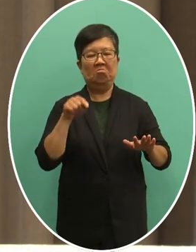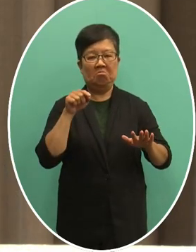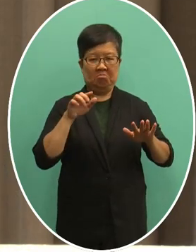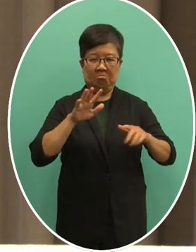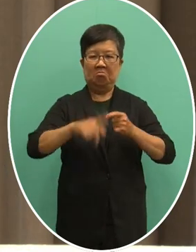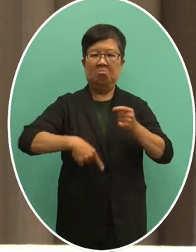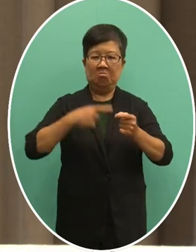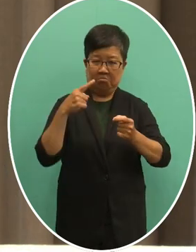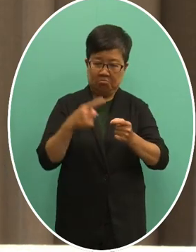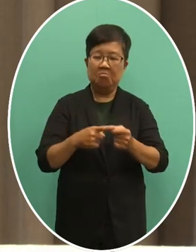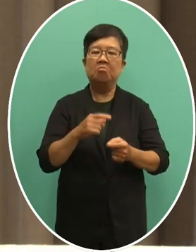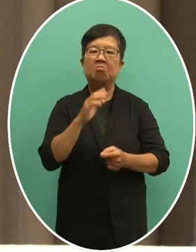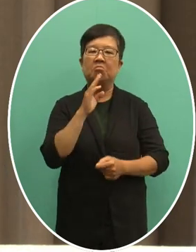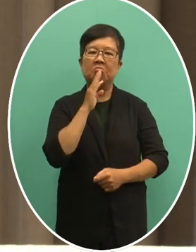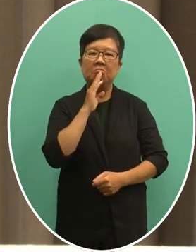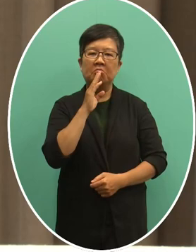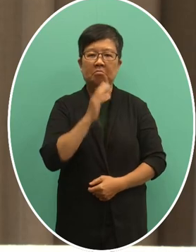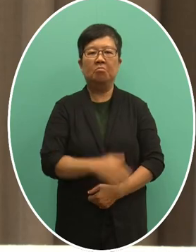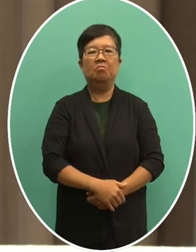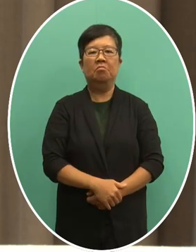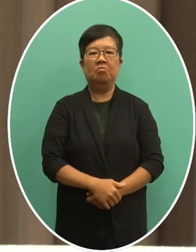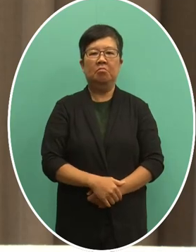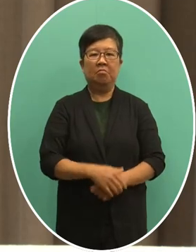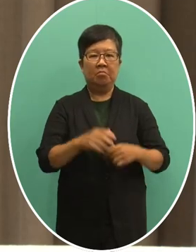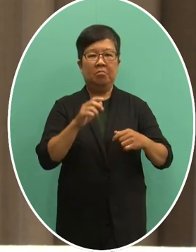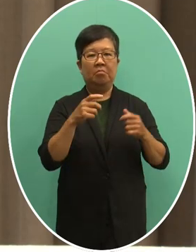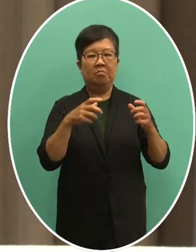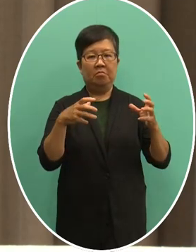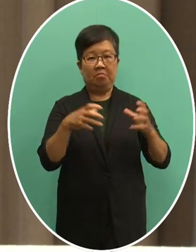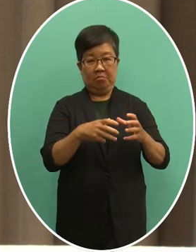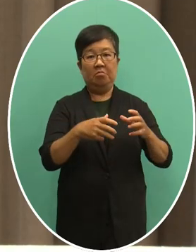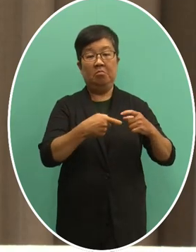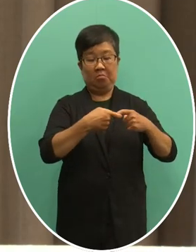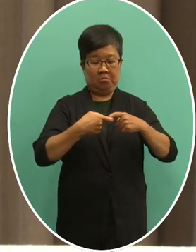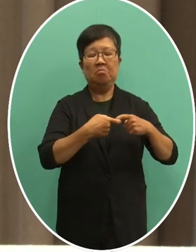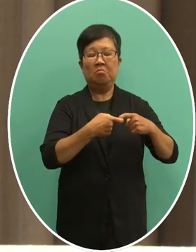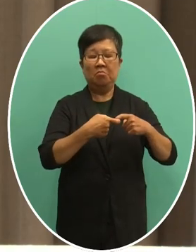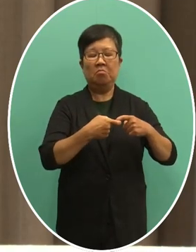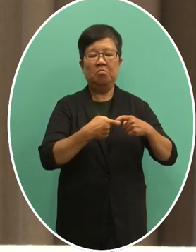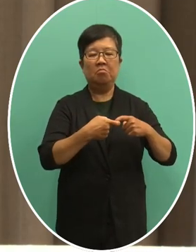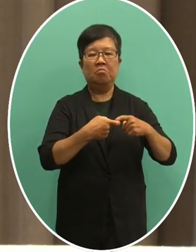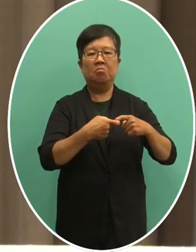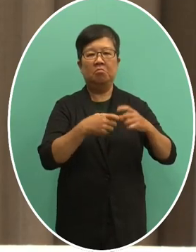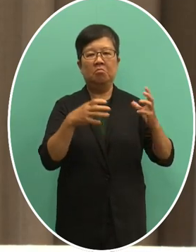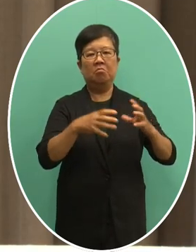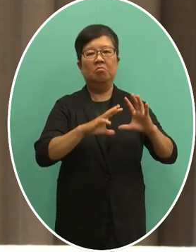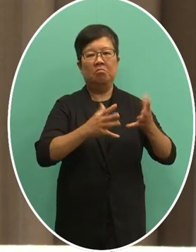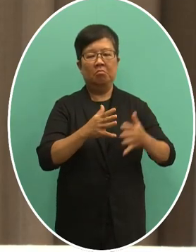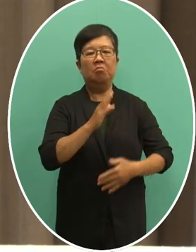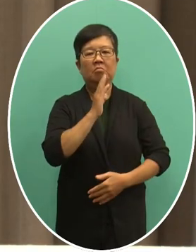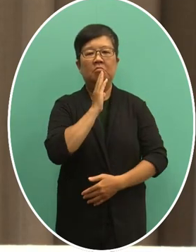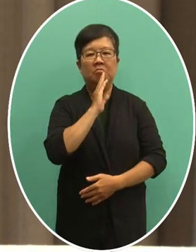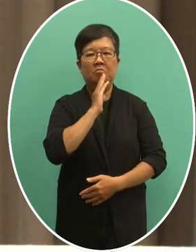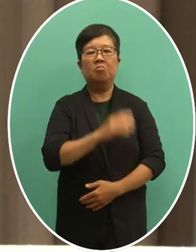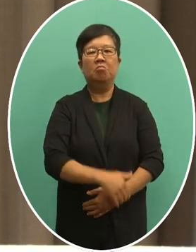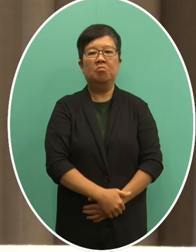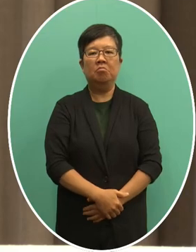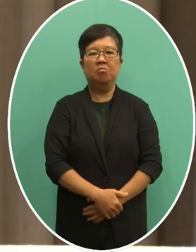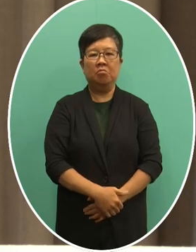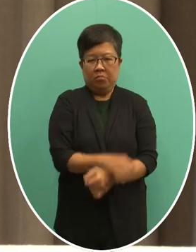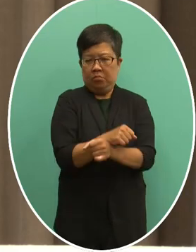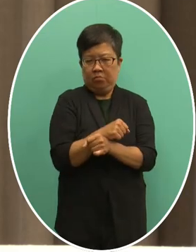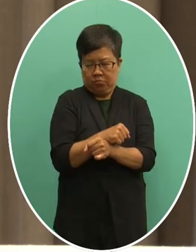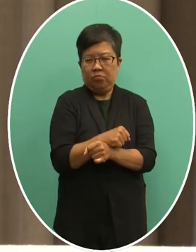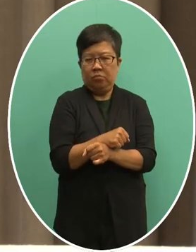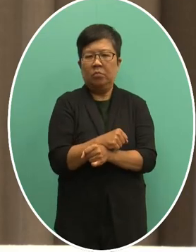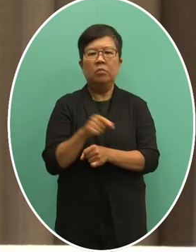You see Ukrainewan and ChinaThat kind of aggressionHas to beHas to be knownHas to be